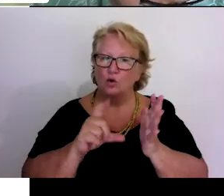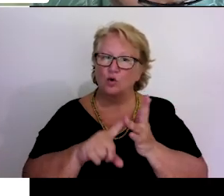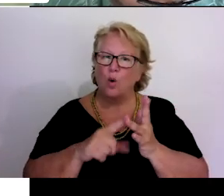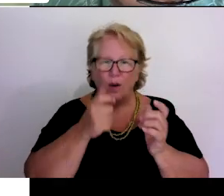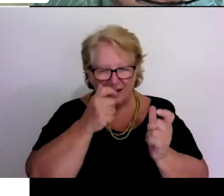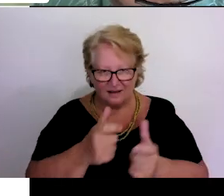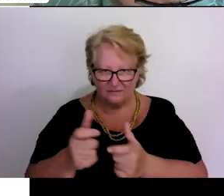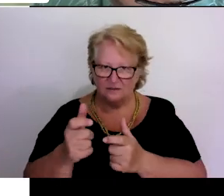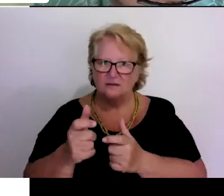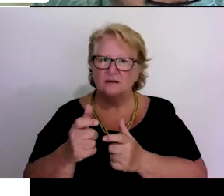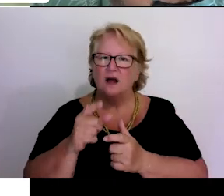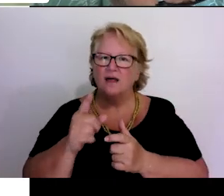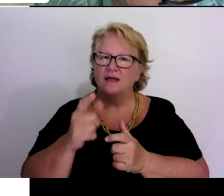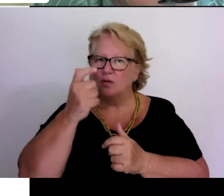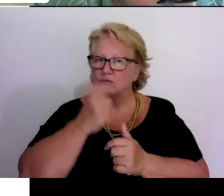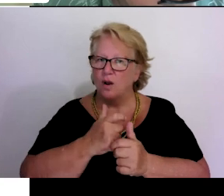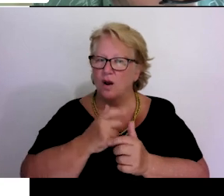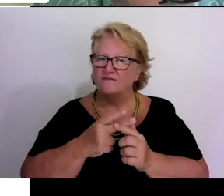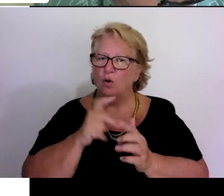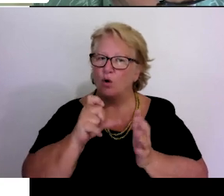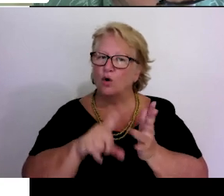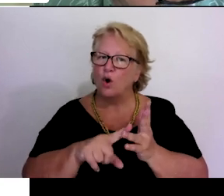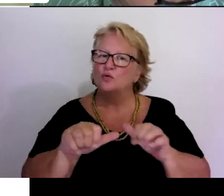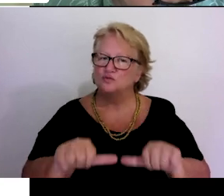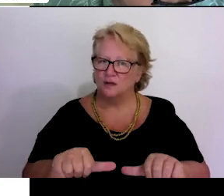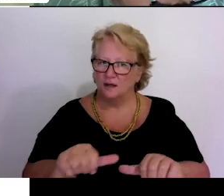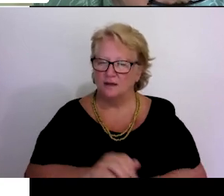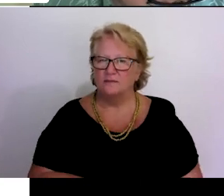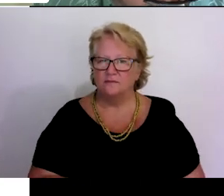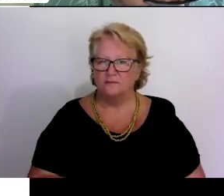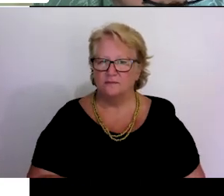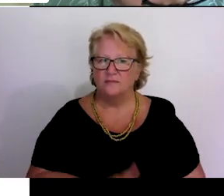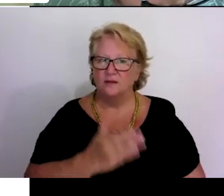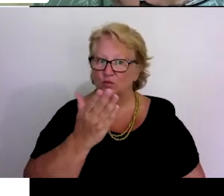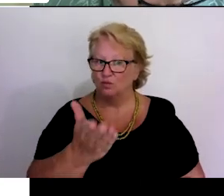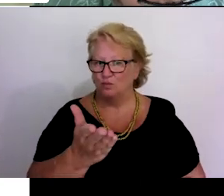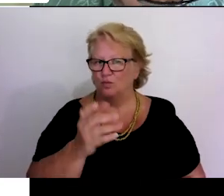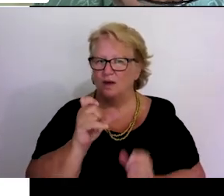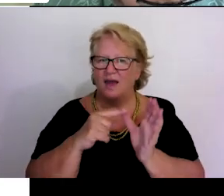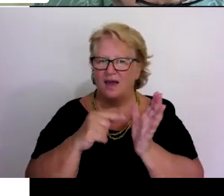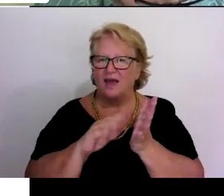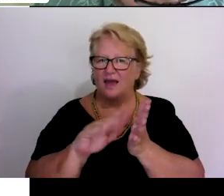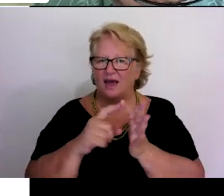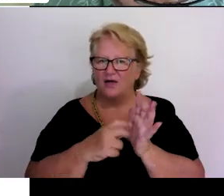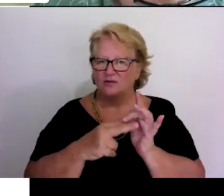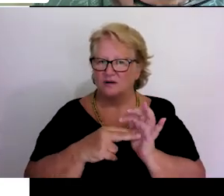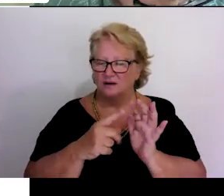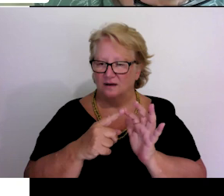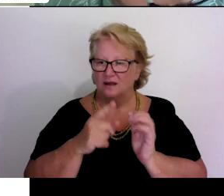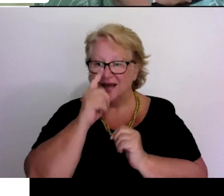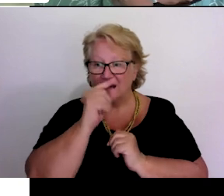co-governance is the role of the co-chair, which is you, Catherine. Can you tell